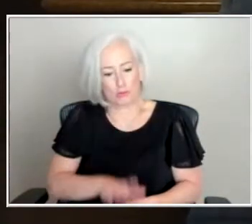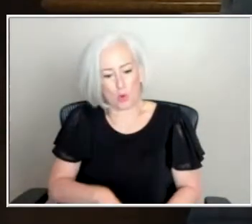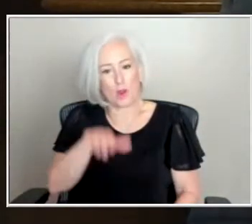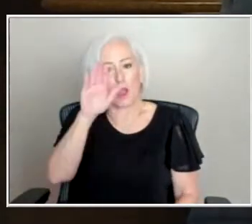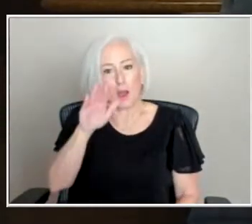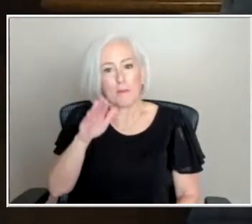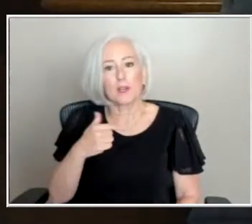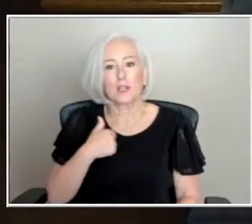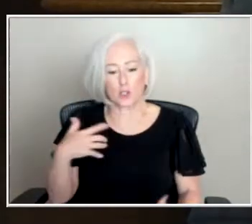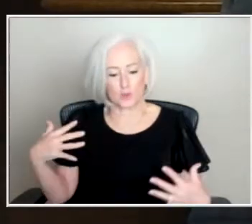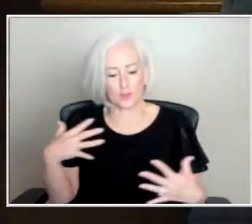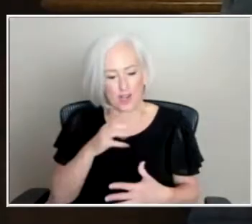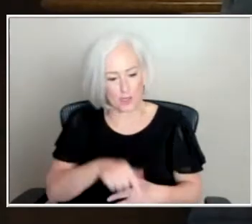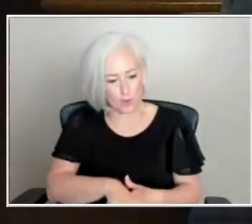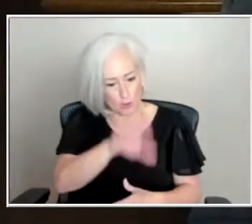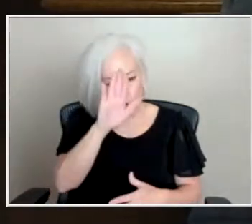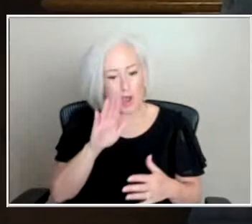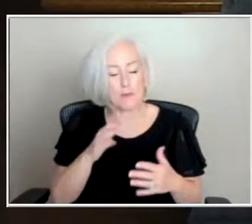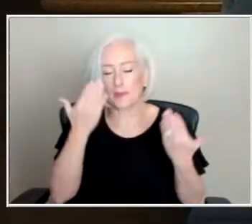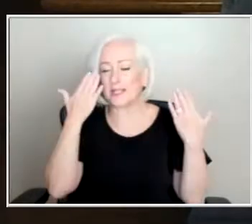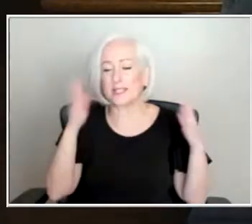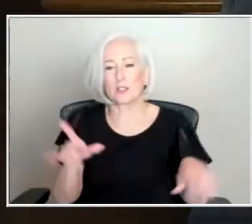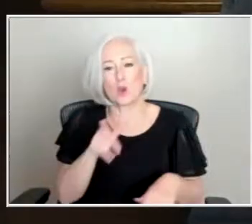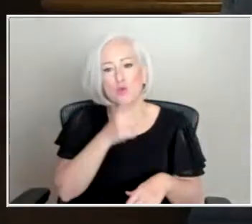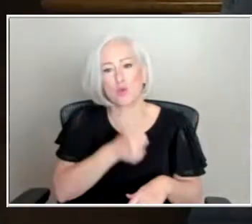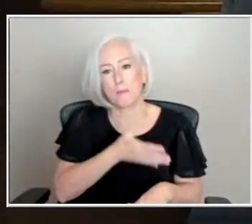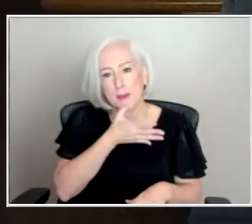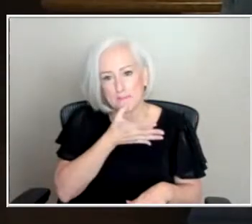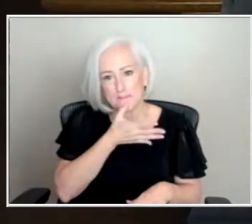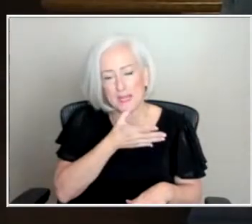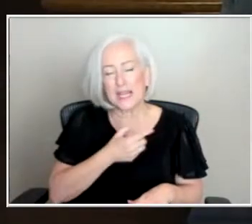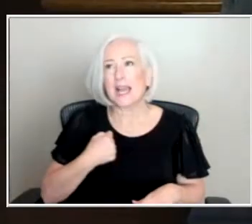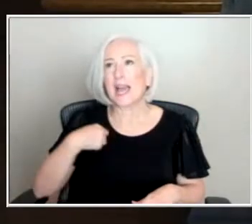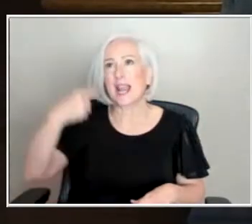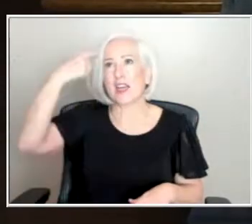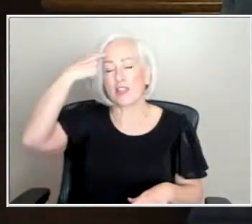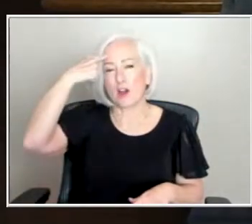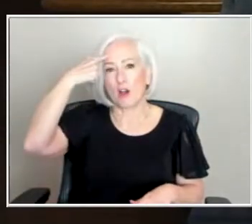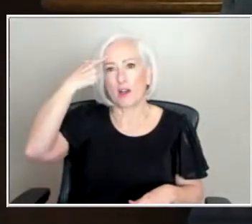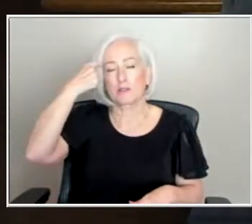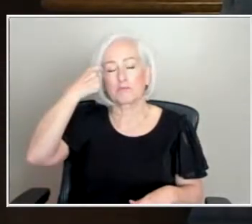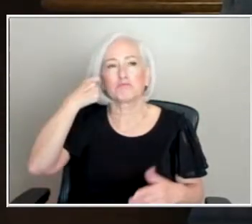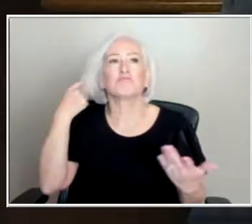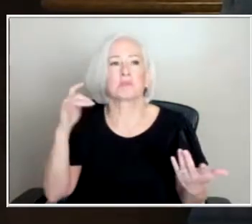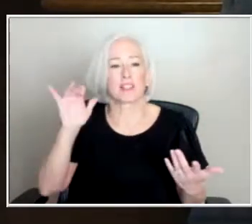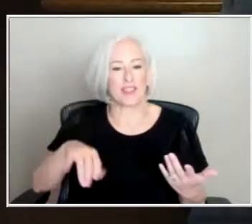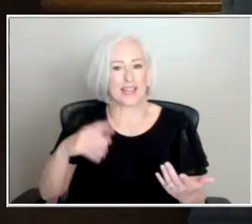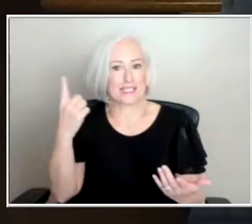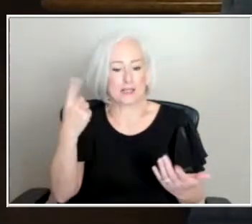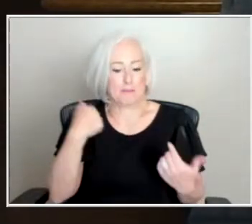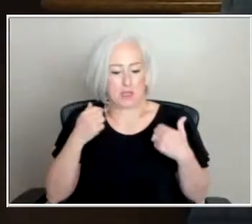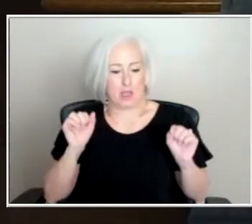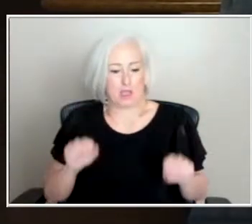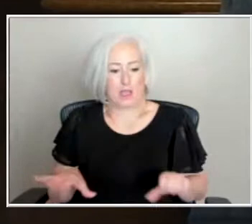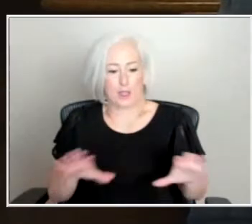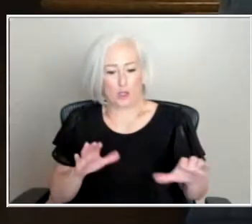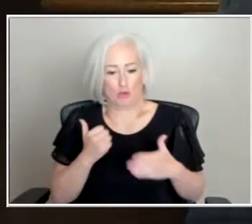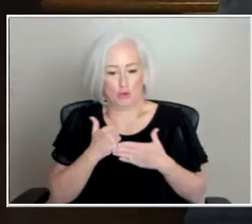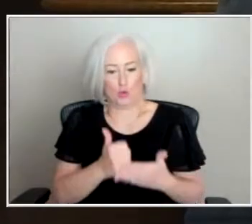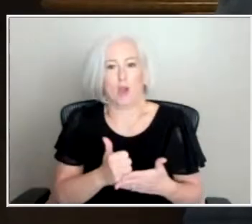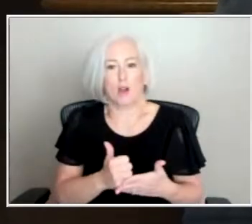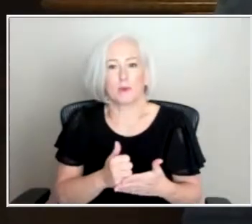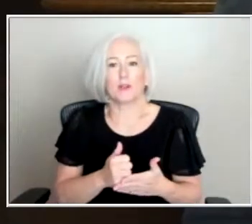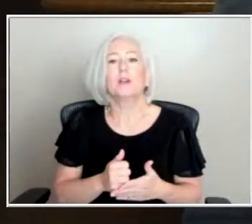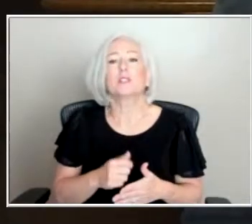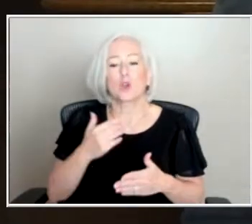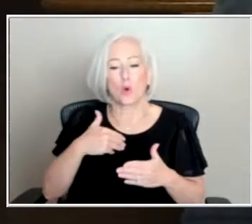up without her and never even know who she was. So as her father, I thought this is something I can do, something I can try and help with. So I started a journal